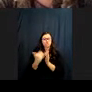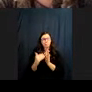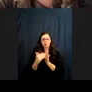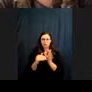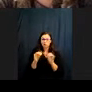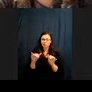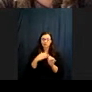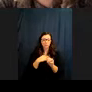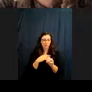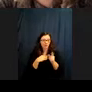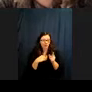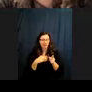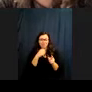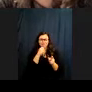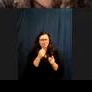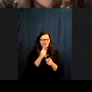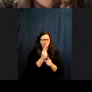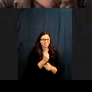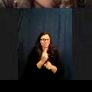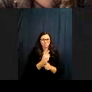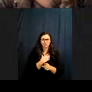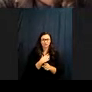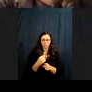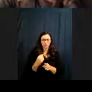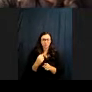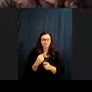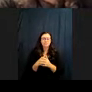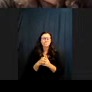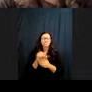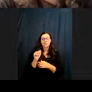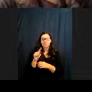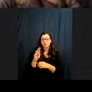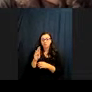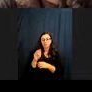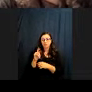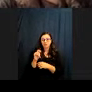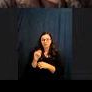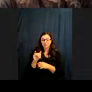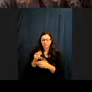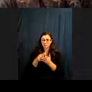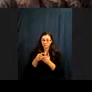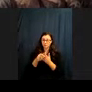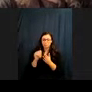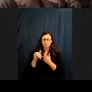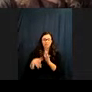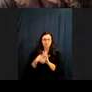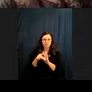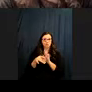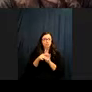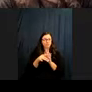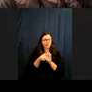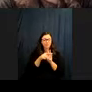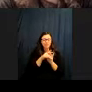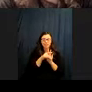that is everything but autobiography, in truth, is absorbing, builds